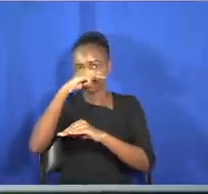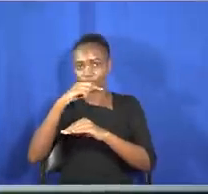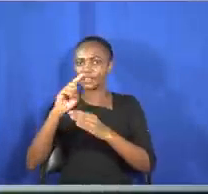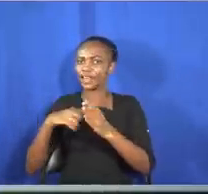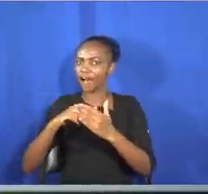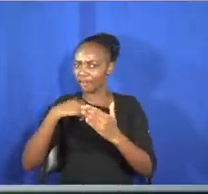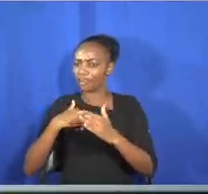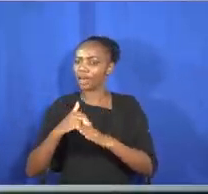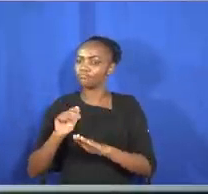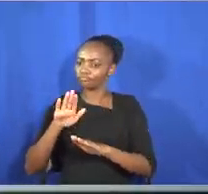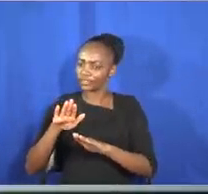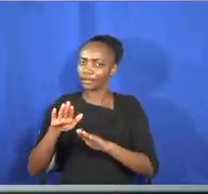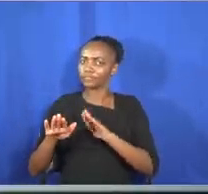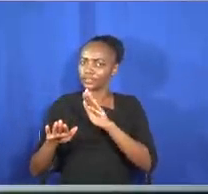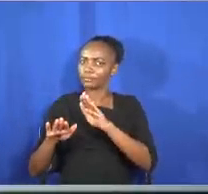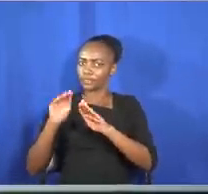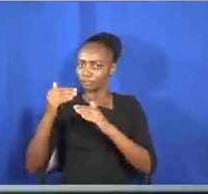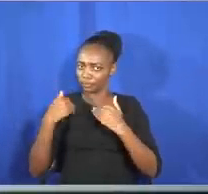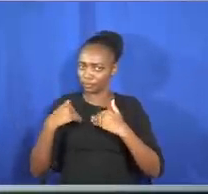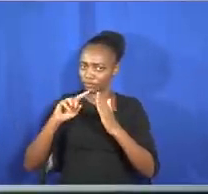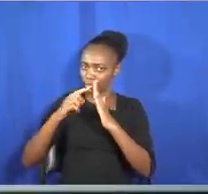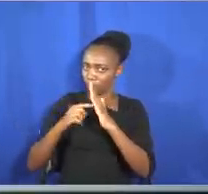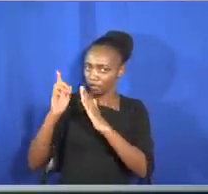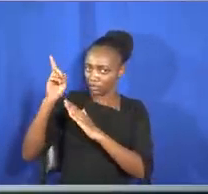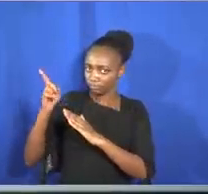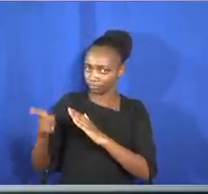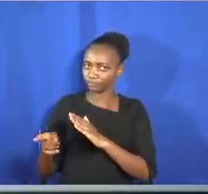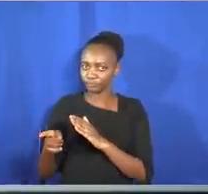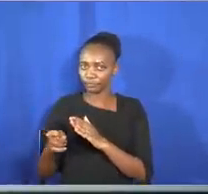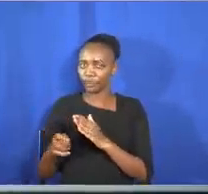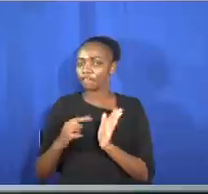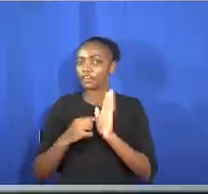they go to the intermediate. You know, in the foundational stage, you talk about